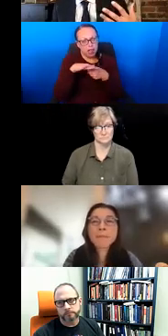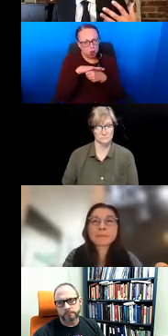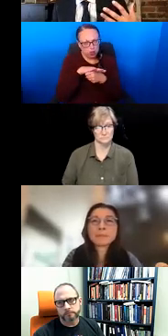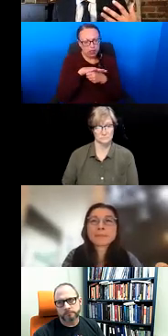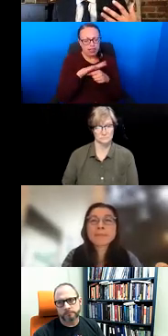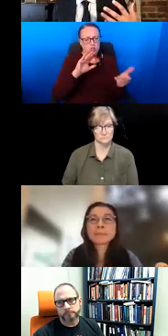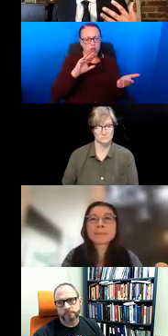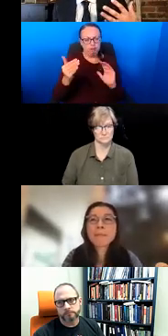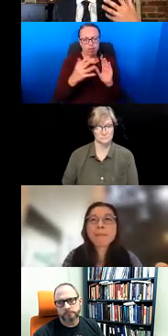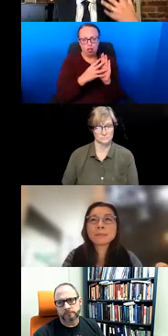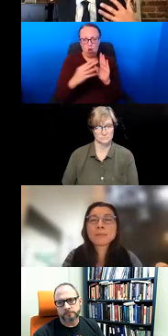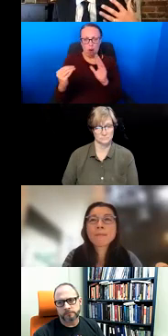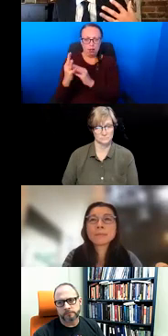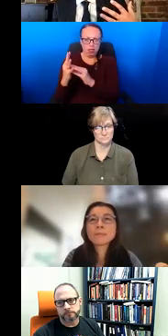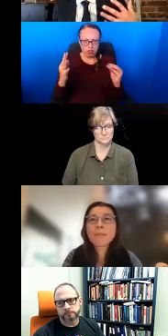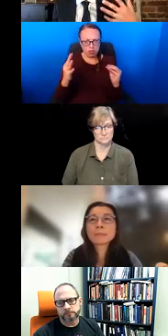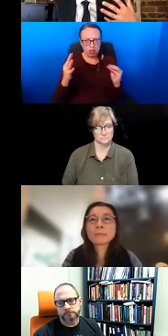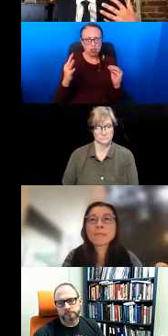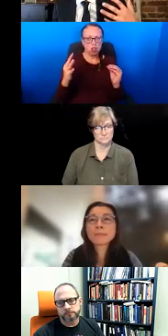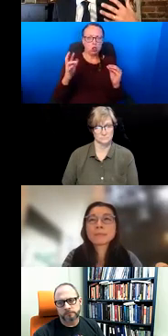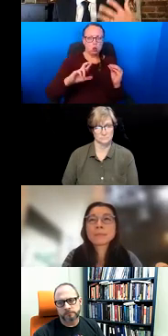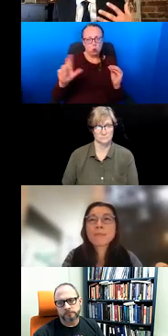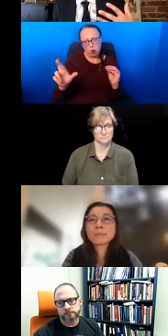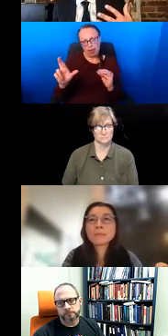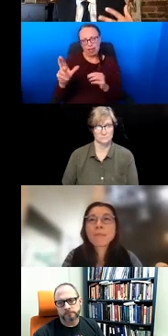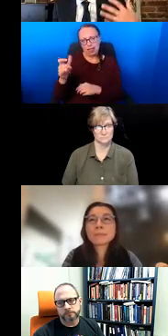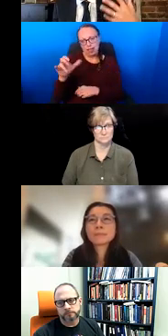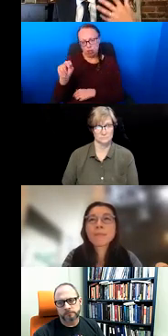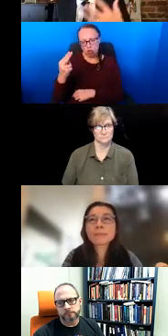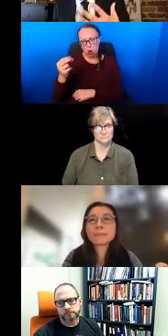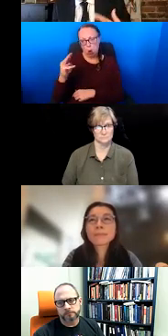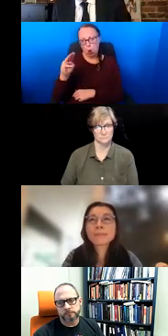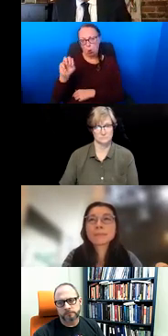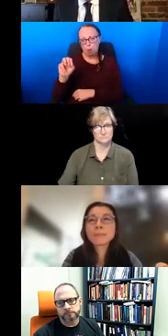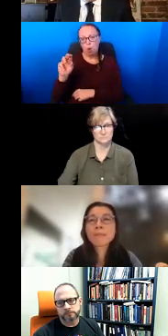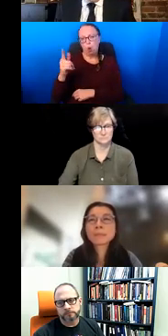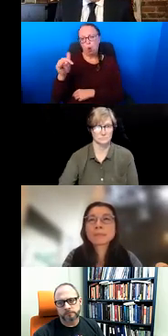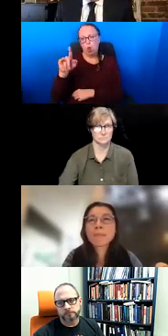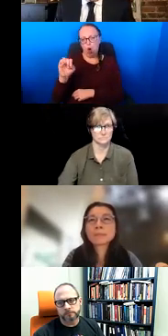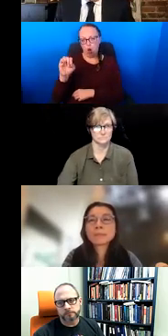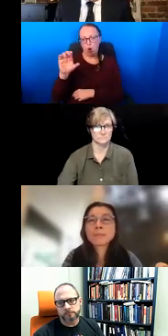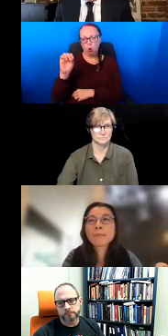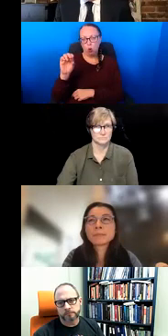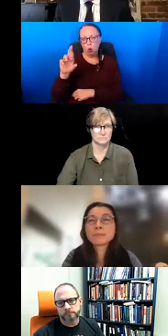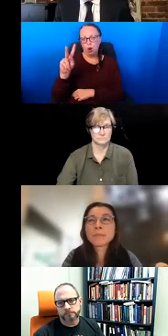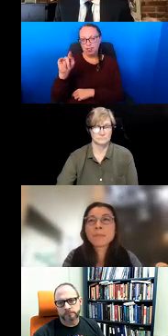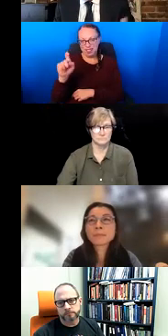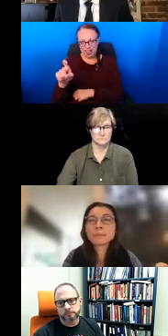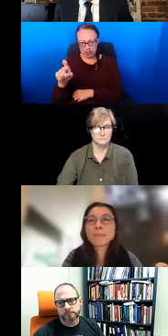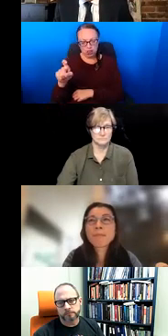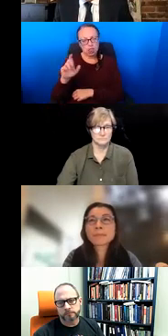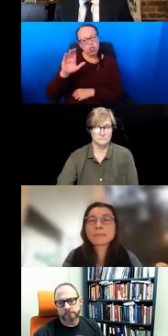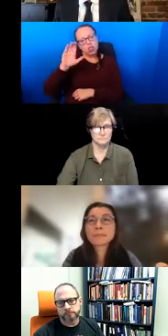image areas, sort of right lesion, well, they call them homolog cortex, but sort of homotopic areas, that they do seem to